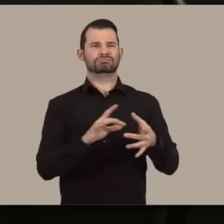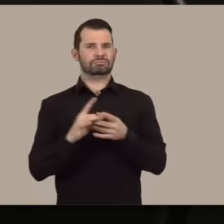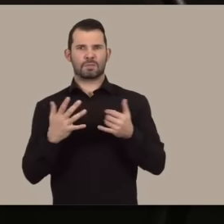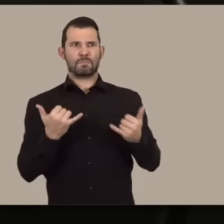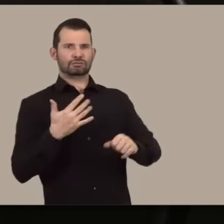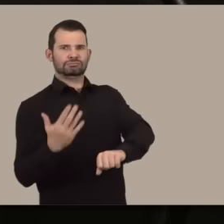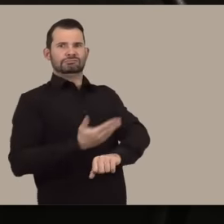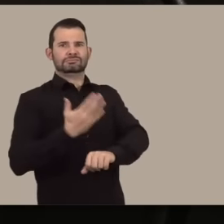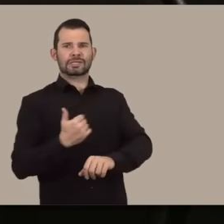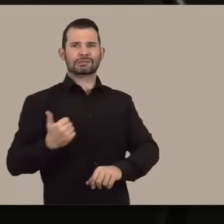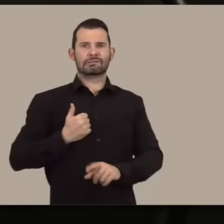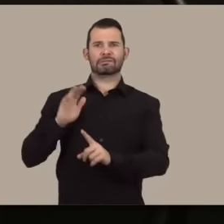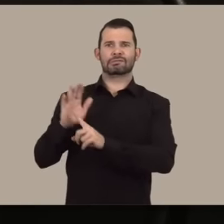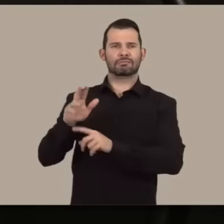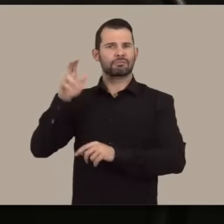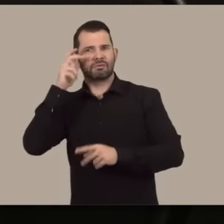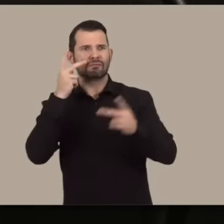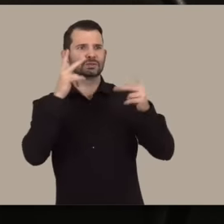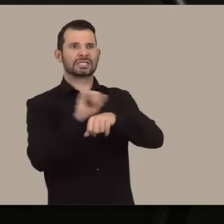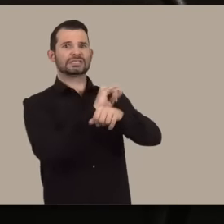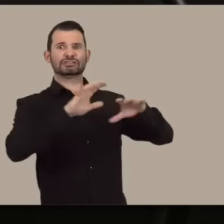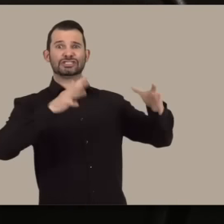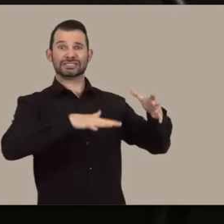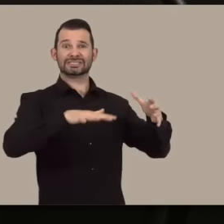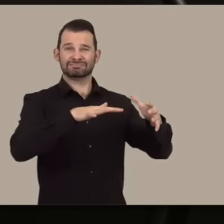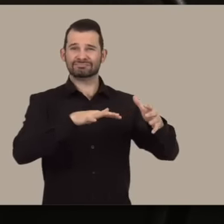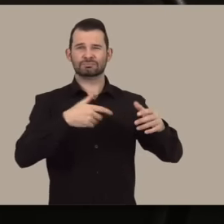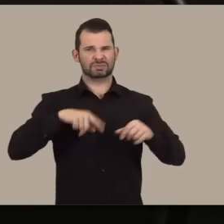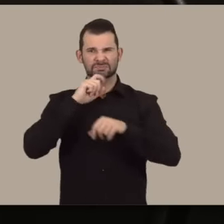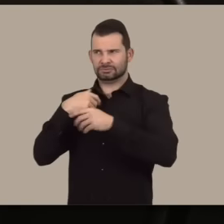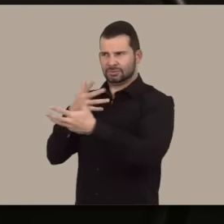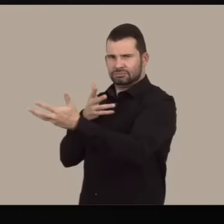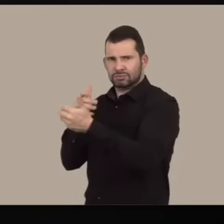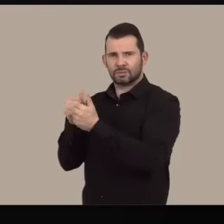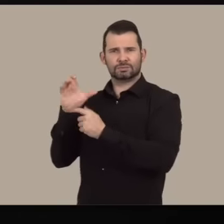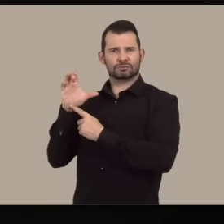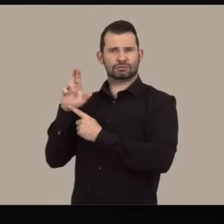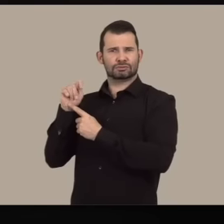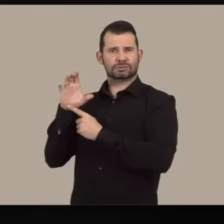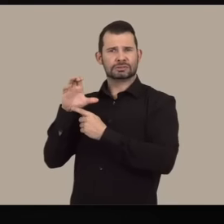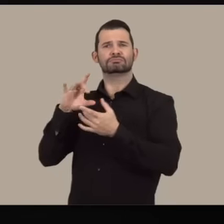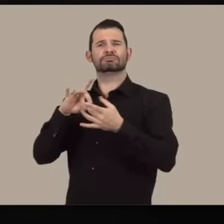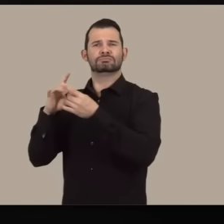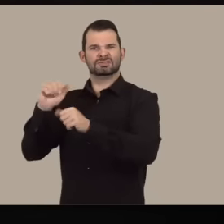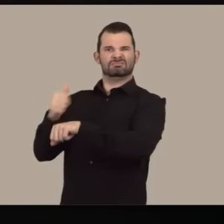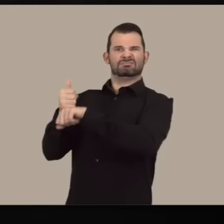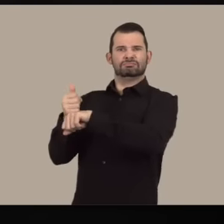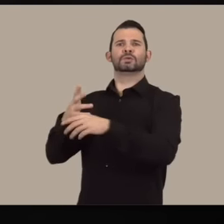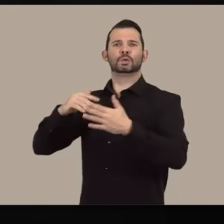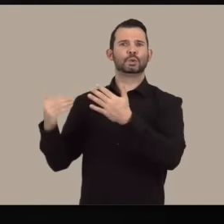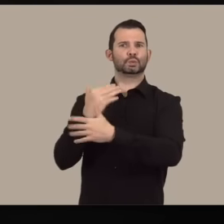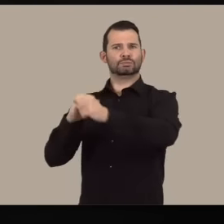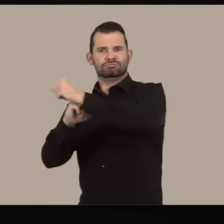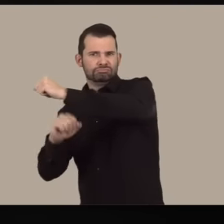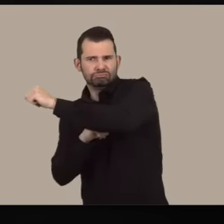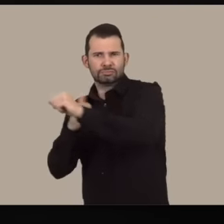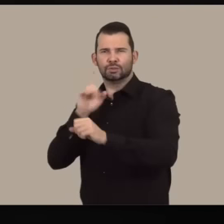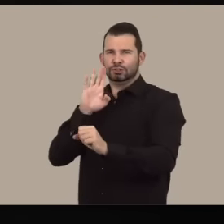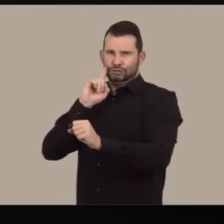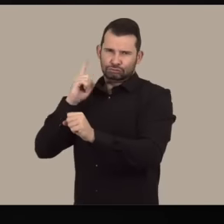conversations about the modernization of Canada's audiovisual industry. We're engaged with the CRTC about